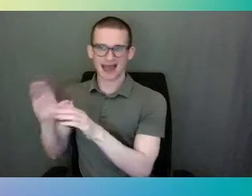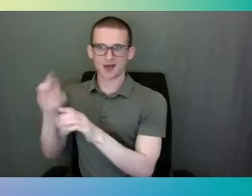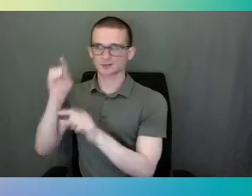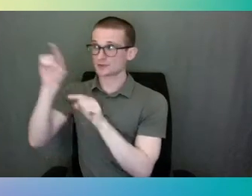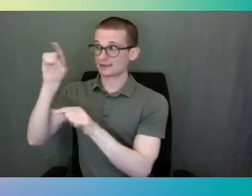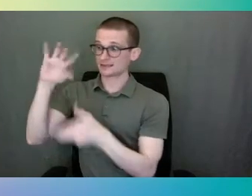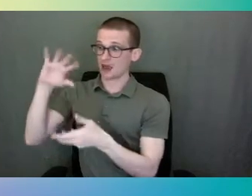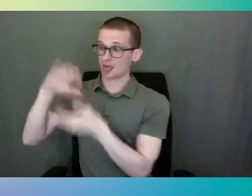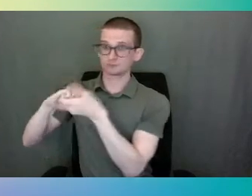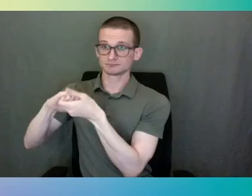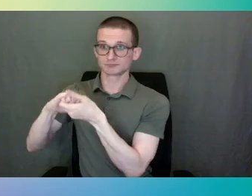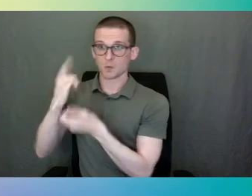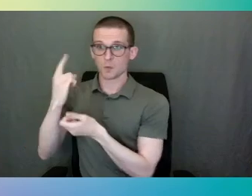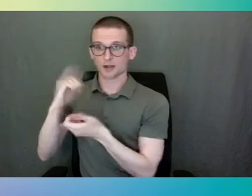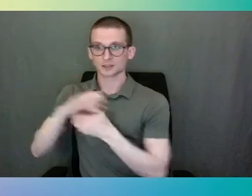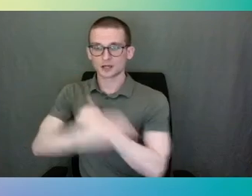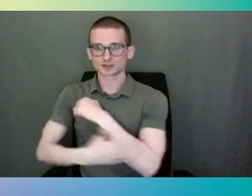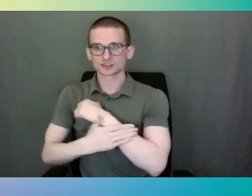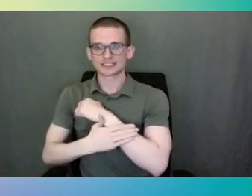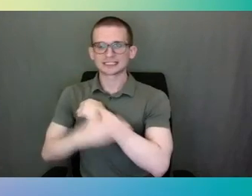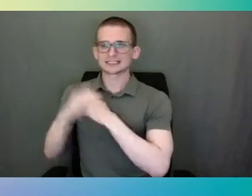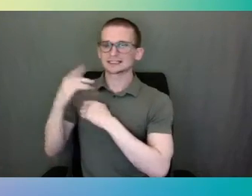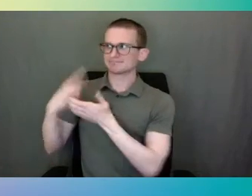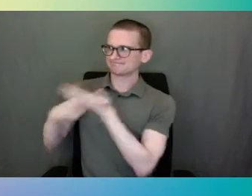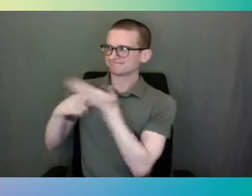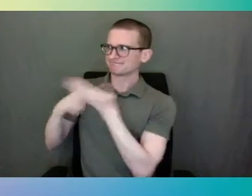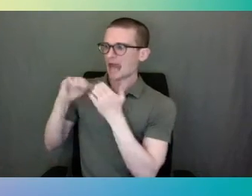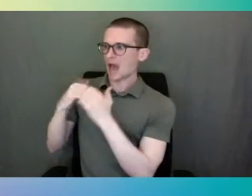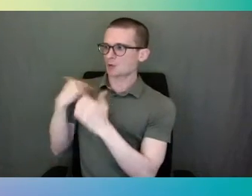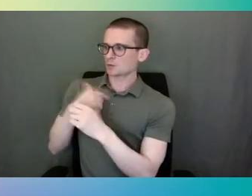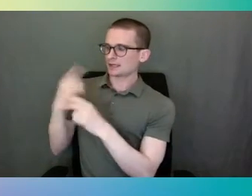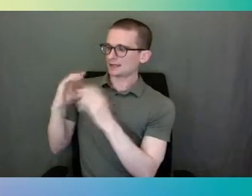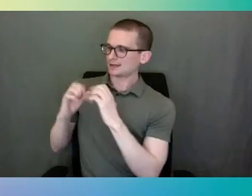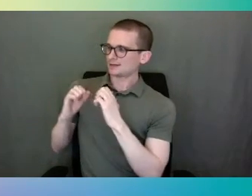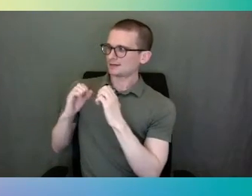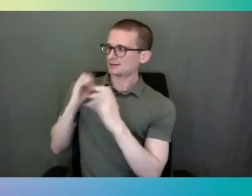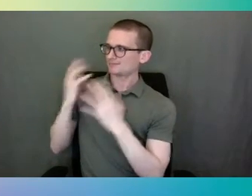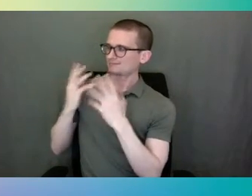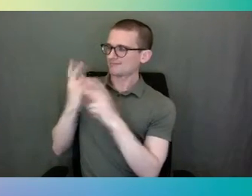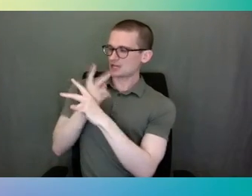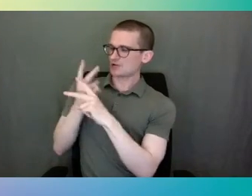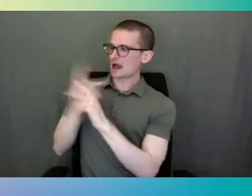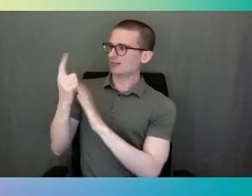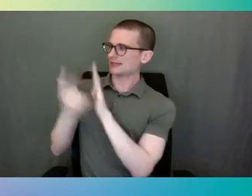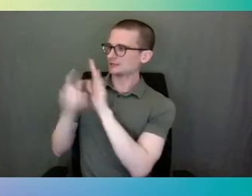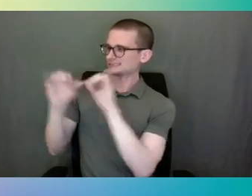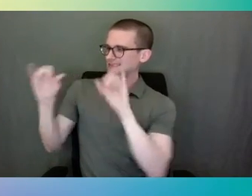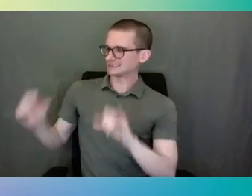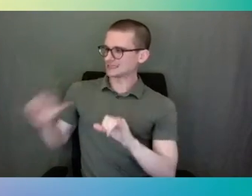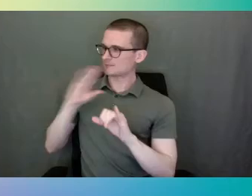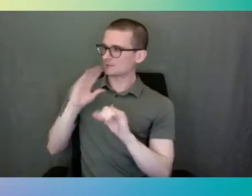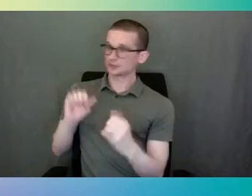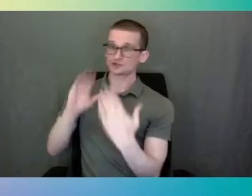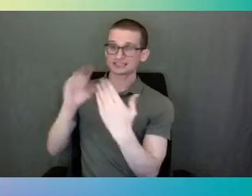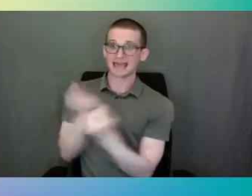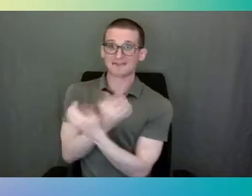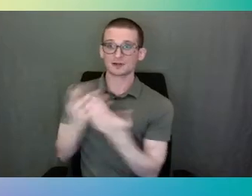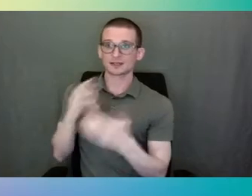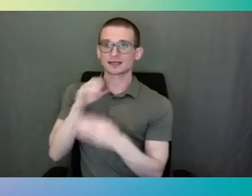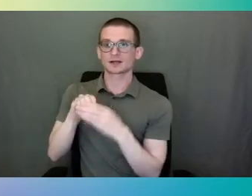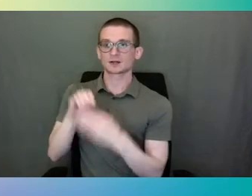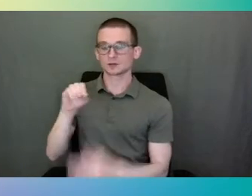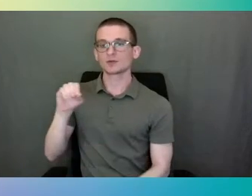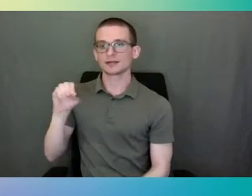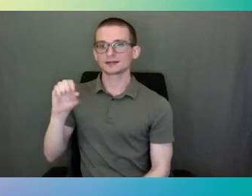deals with all kinds of things, including sodomy? So the debates start in Germany, open debates in the parliament. So